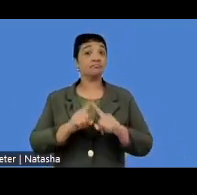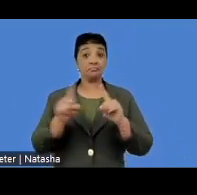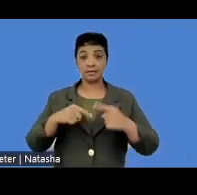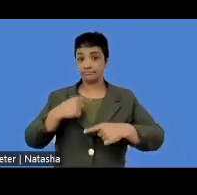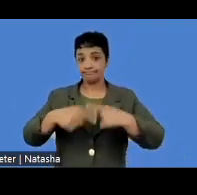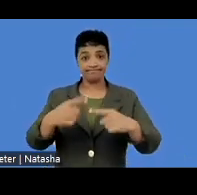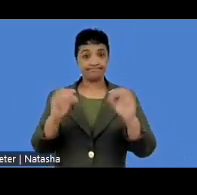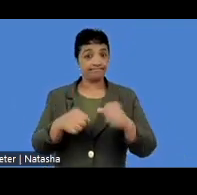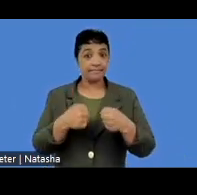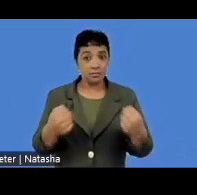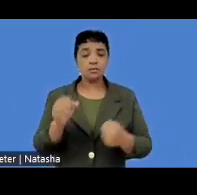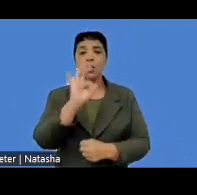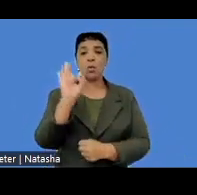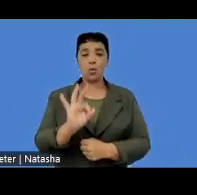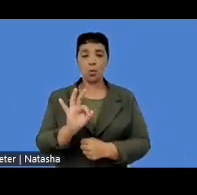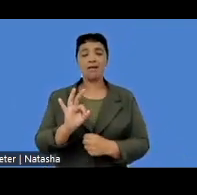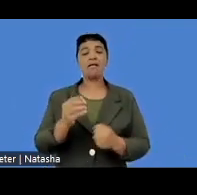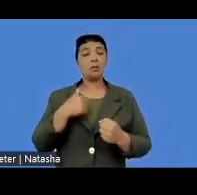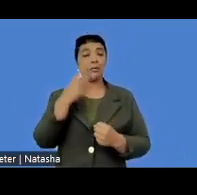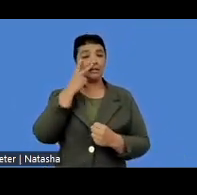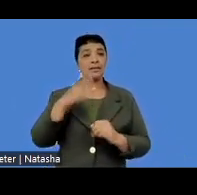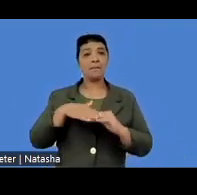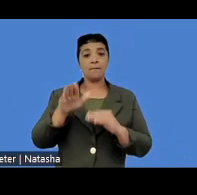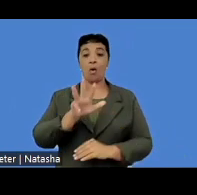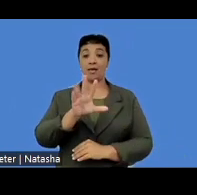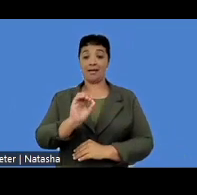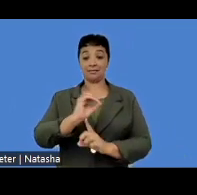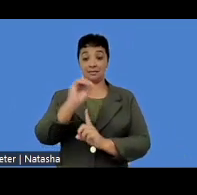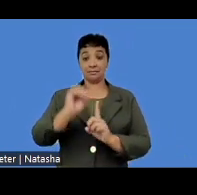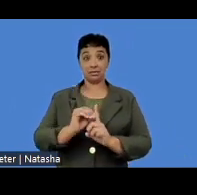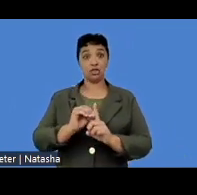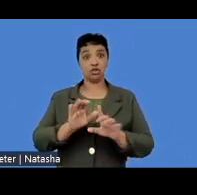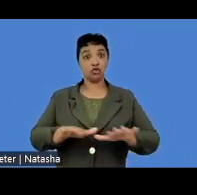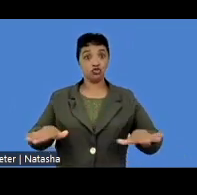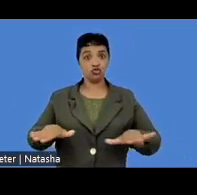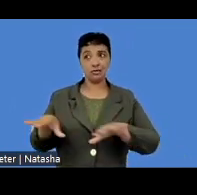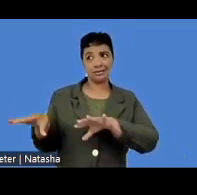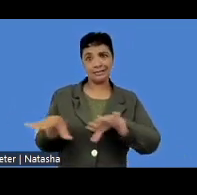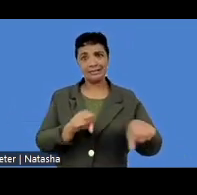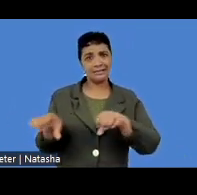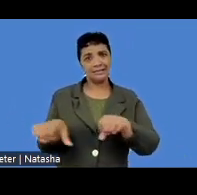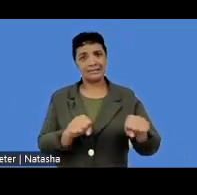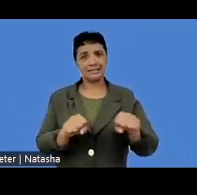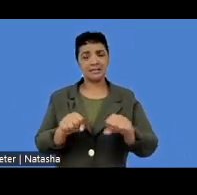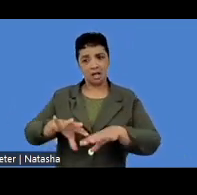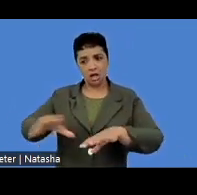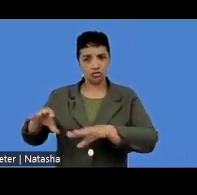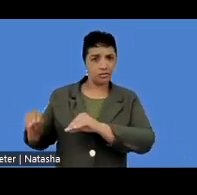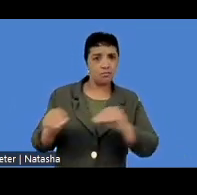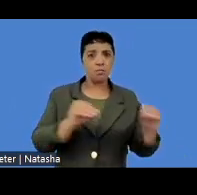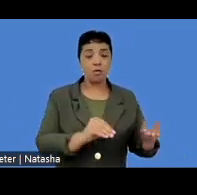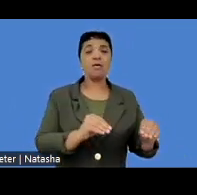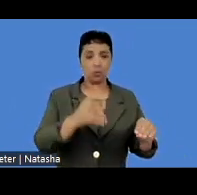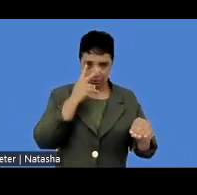and mostly more than 90% of all deported children, among them there are also children with